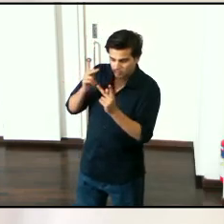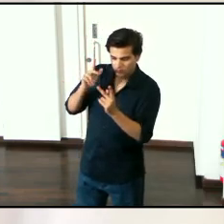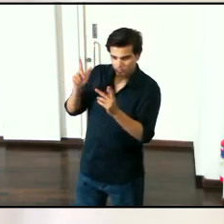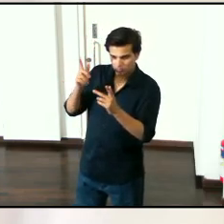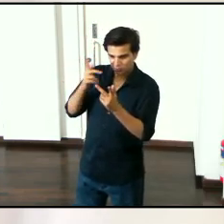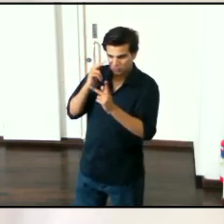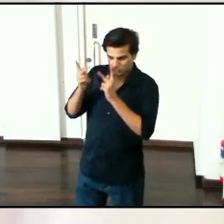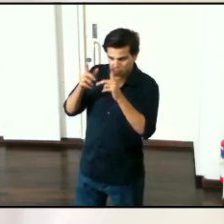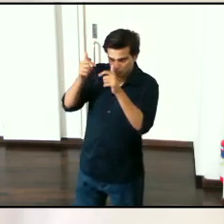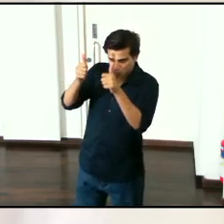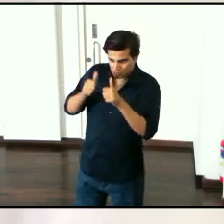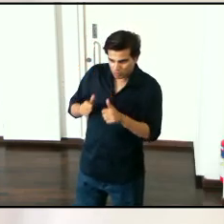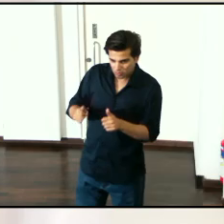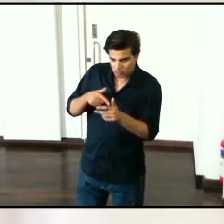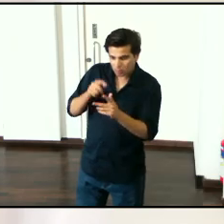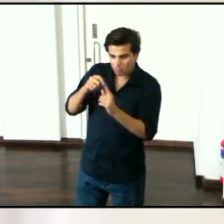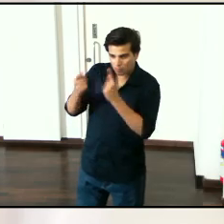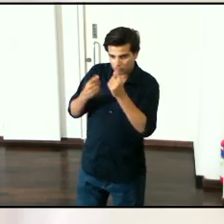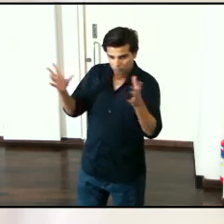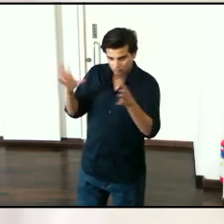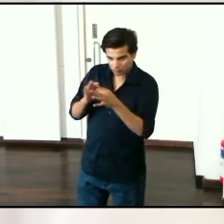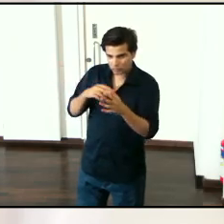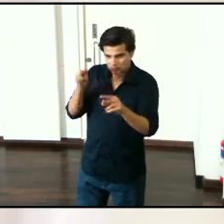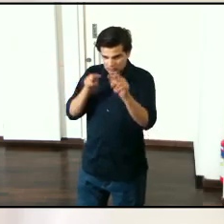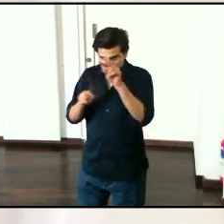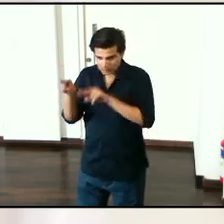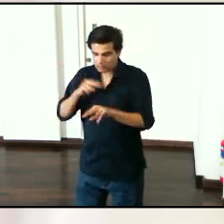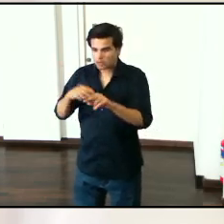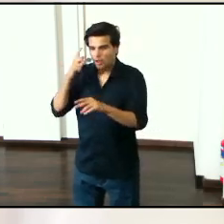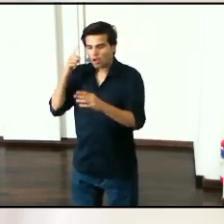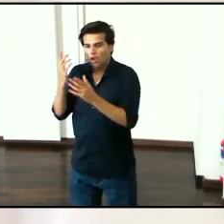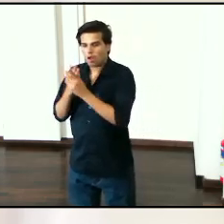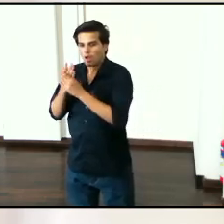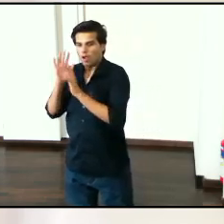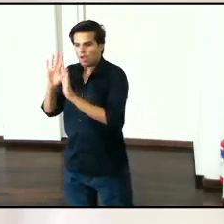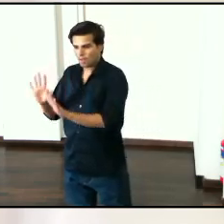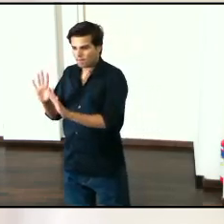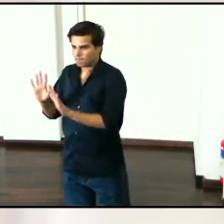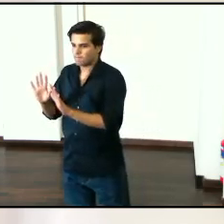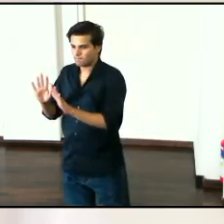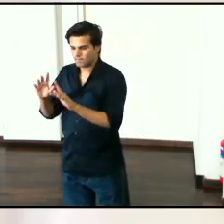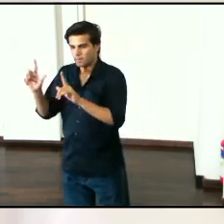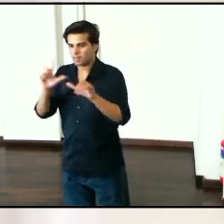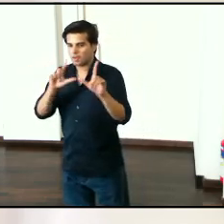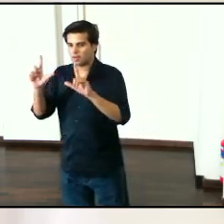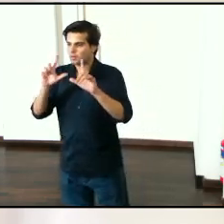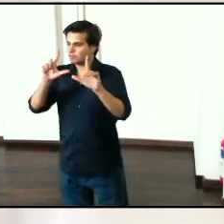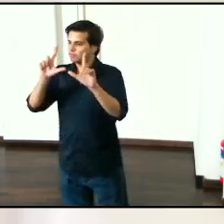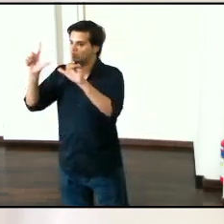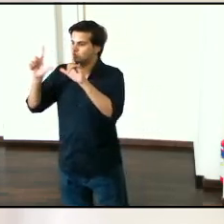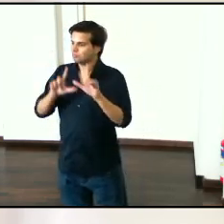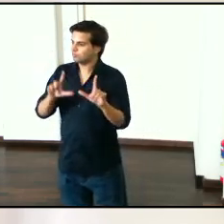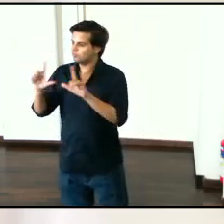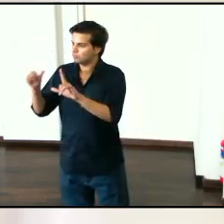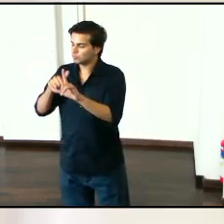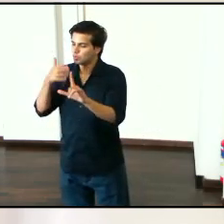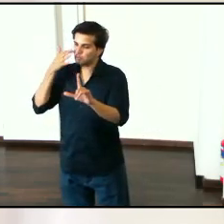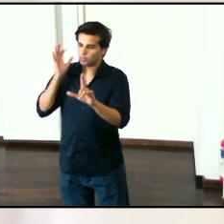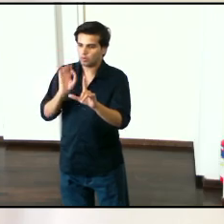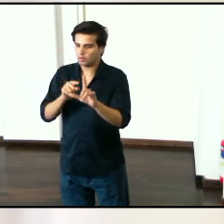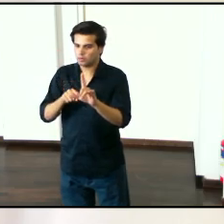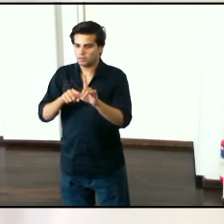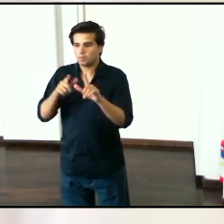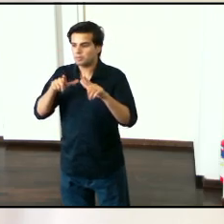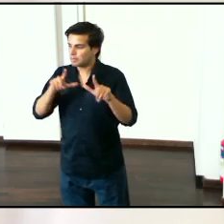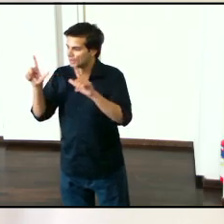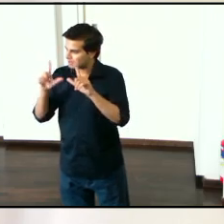particularly something like a political poster, into a gallery space, I think it's extremely important to have an exhibition